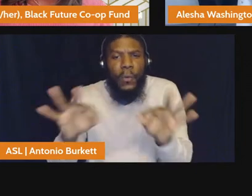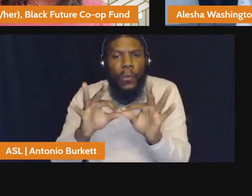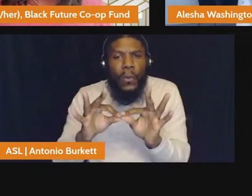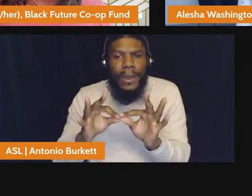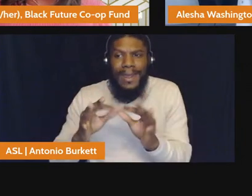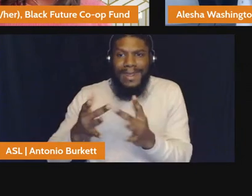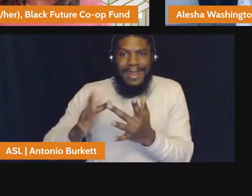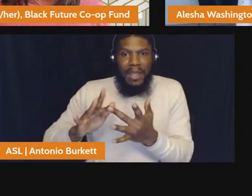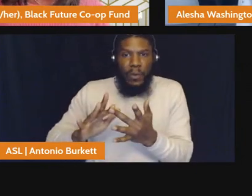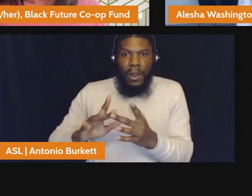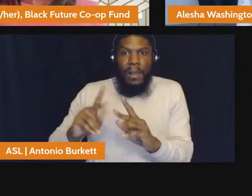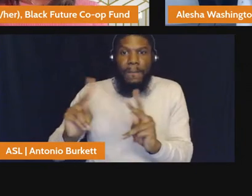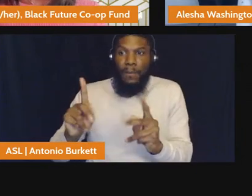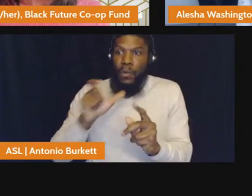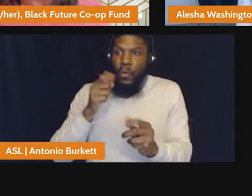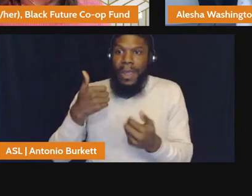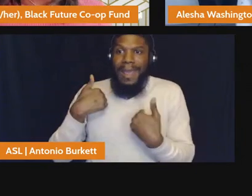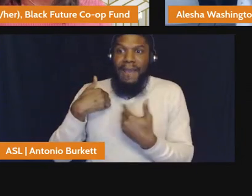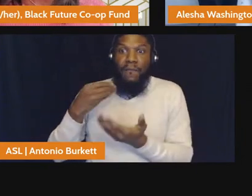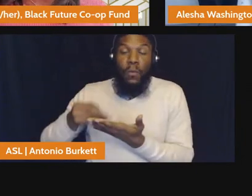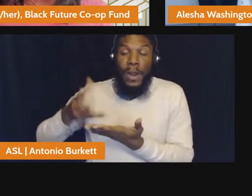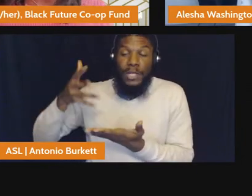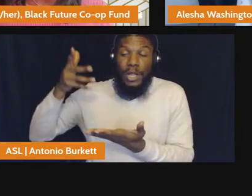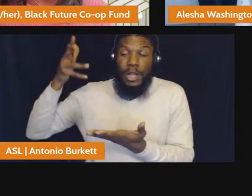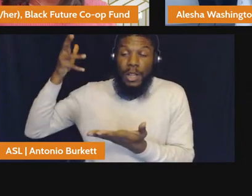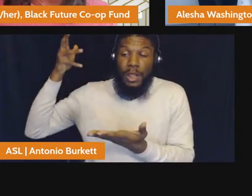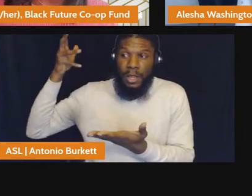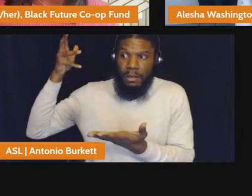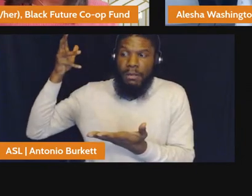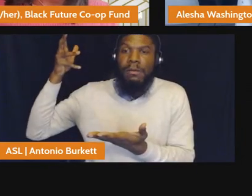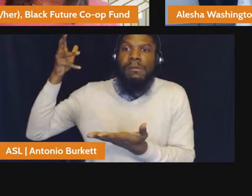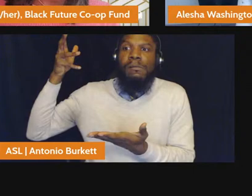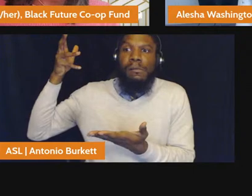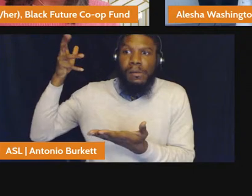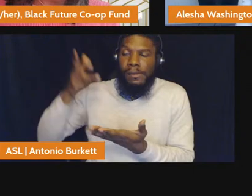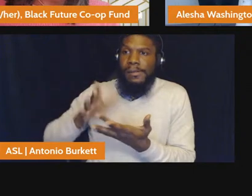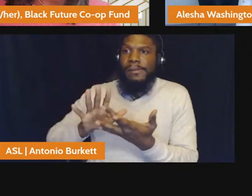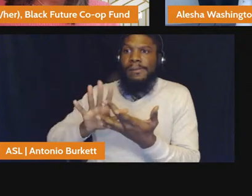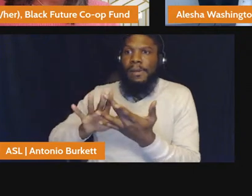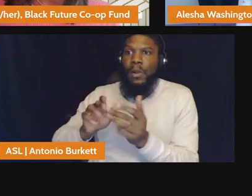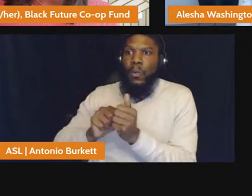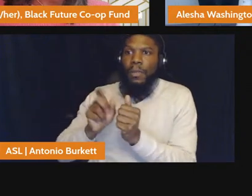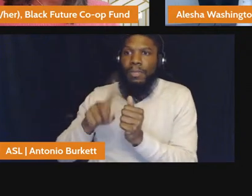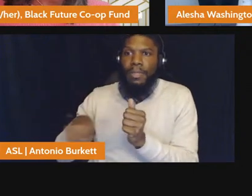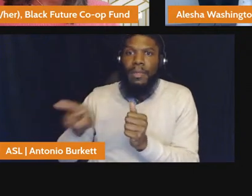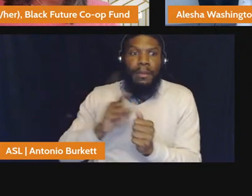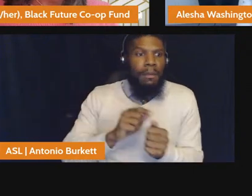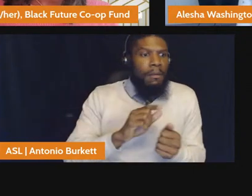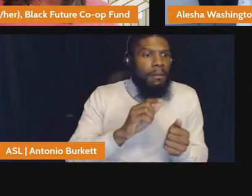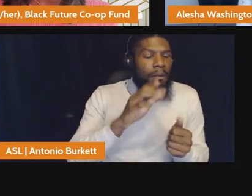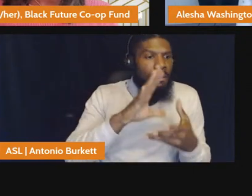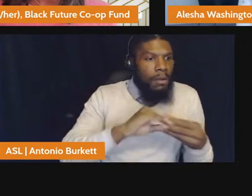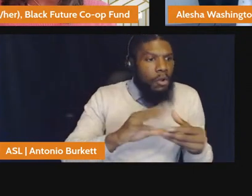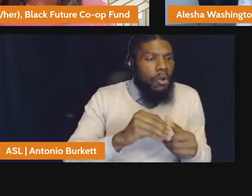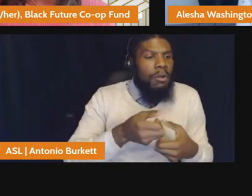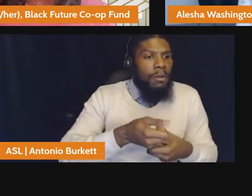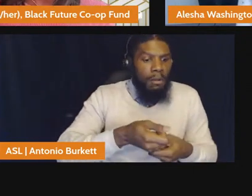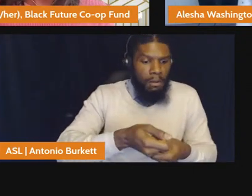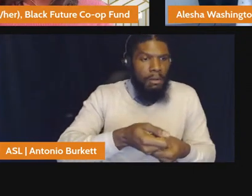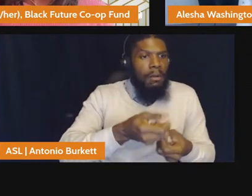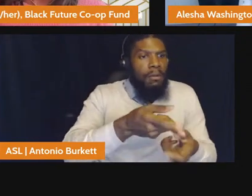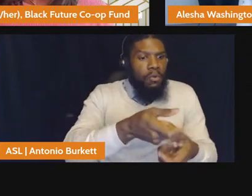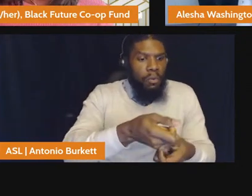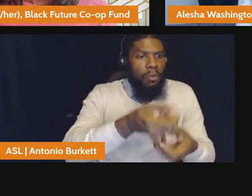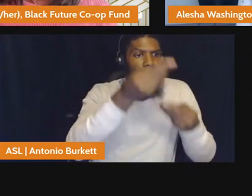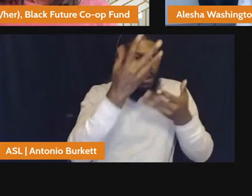wealth so that we can tell them the stories of what's happening in community and get them to invest. So lean in, learn,